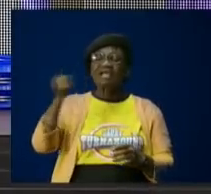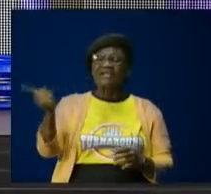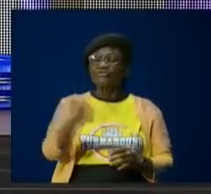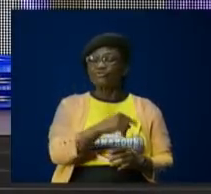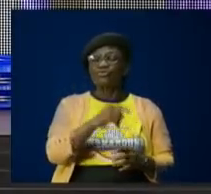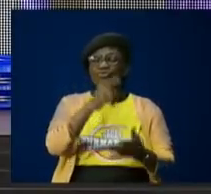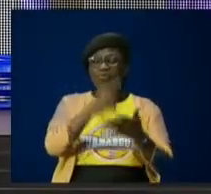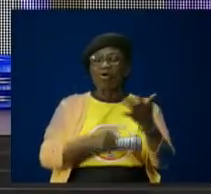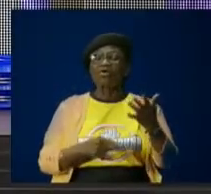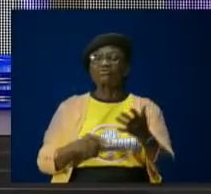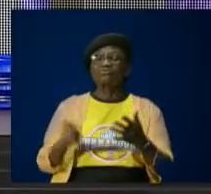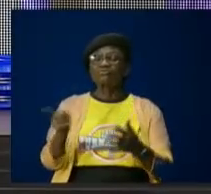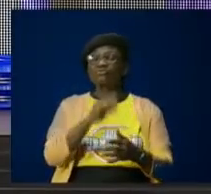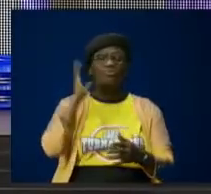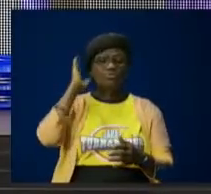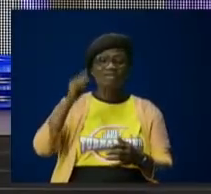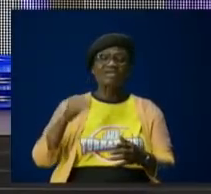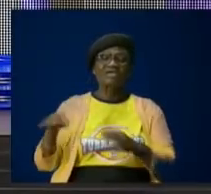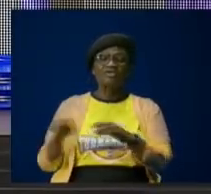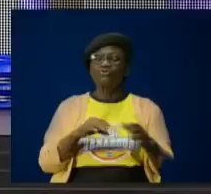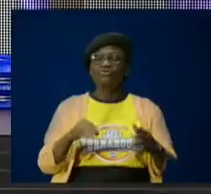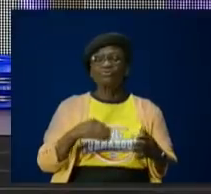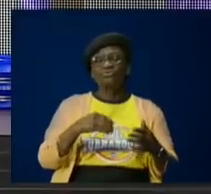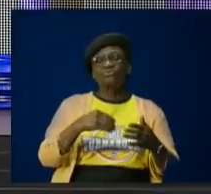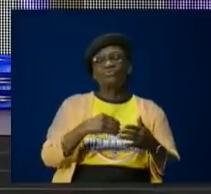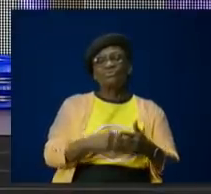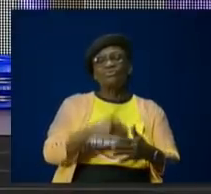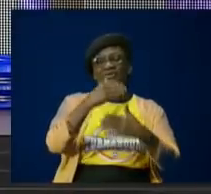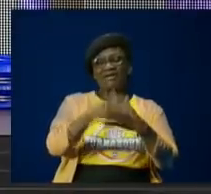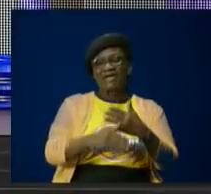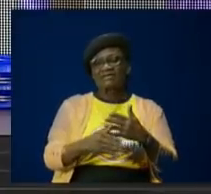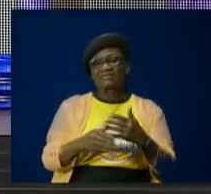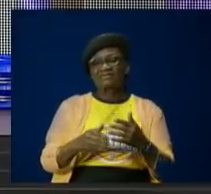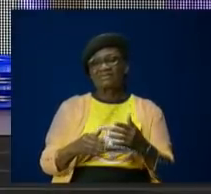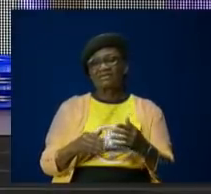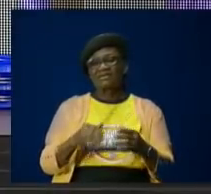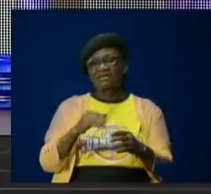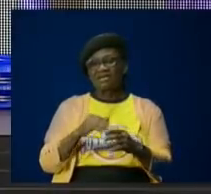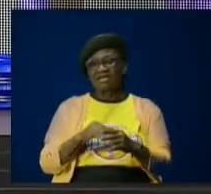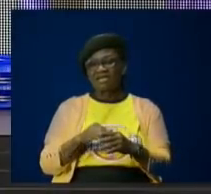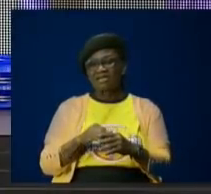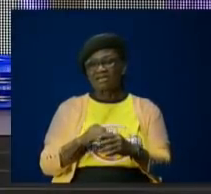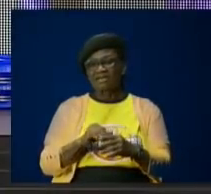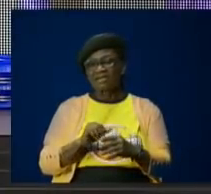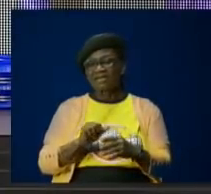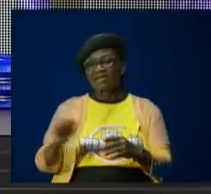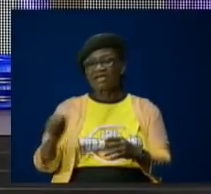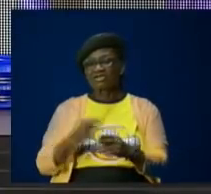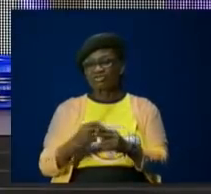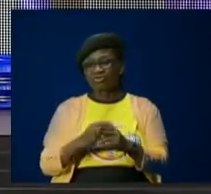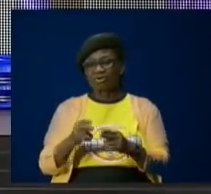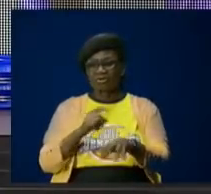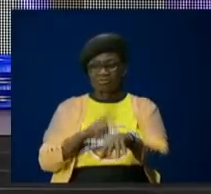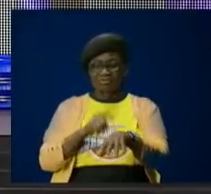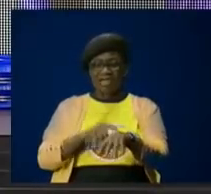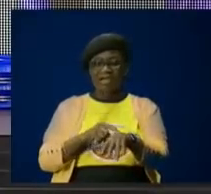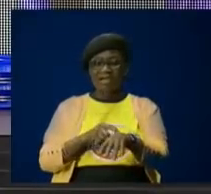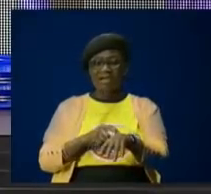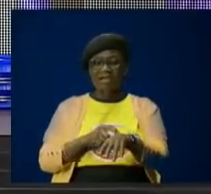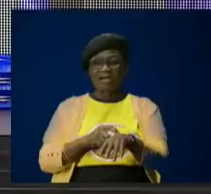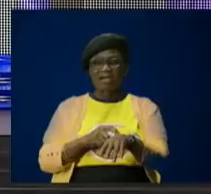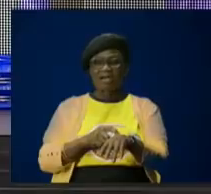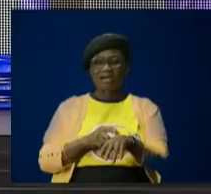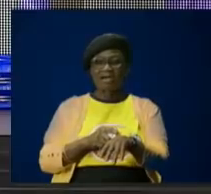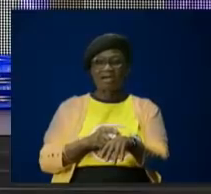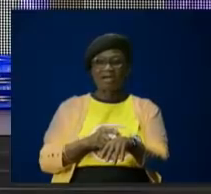moment, we will be telling all of you what will be your prayer points.